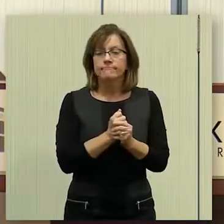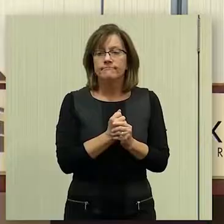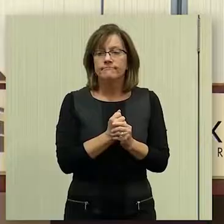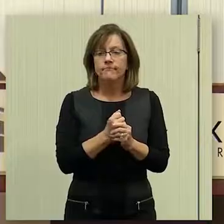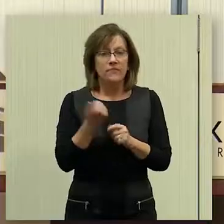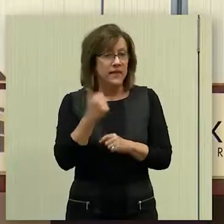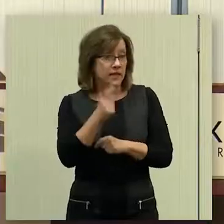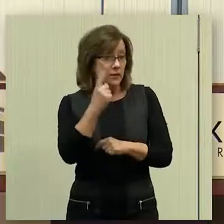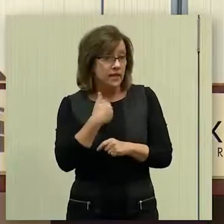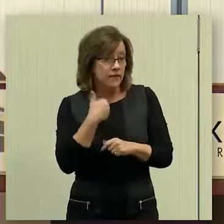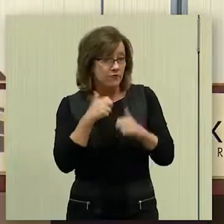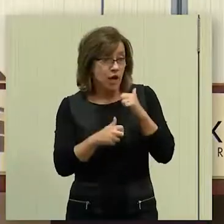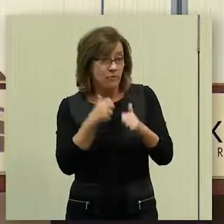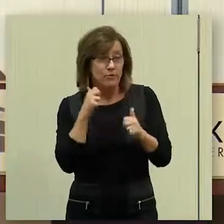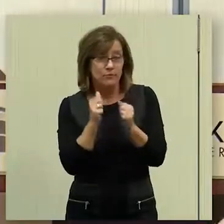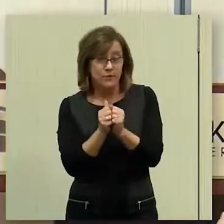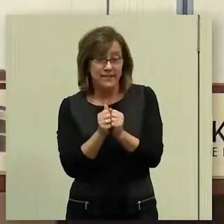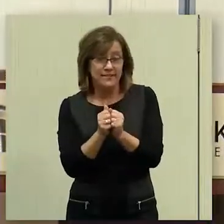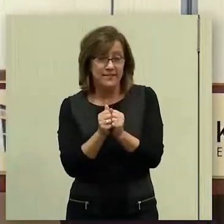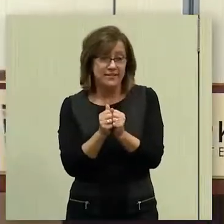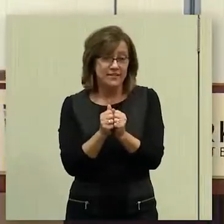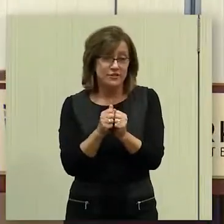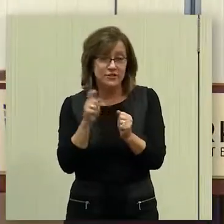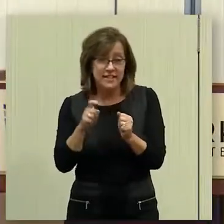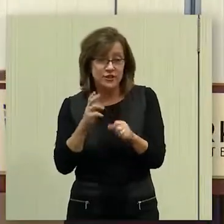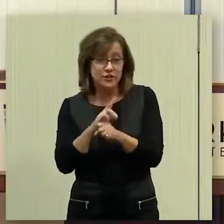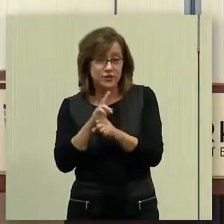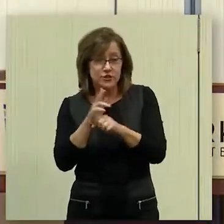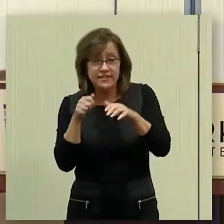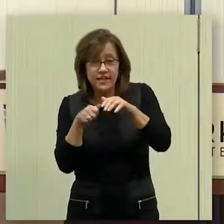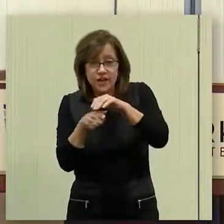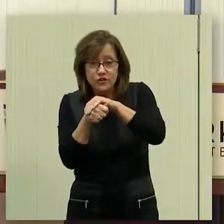Anybody in here ever have problems with need a turtle technique?